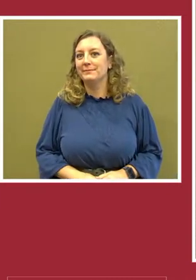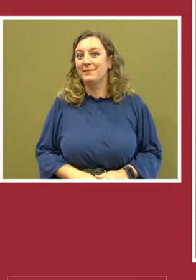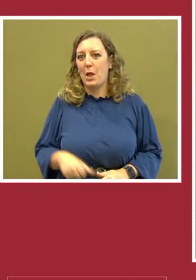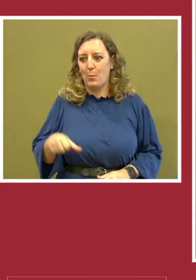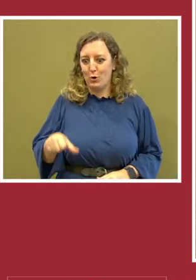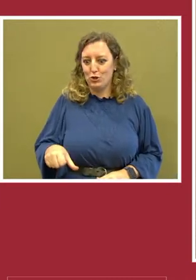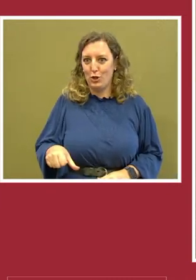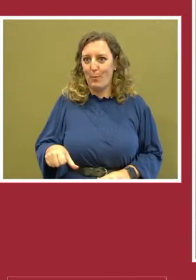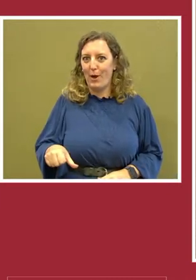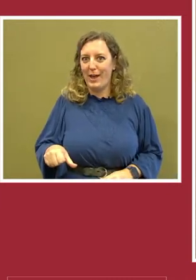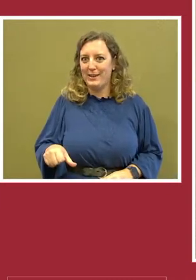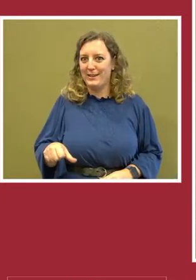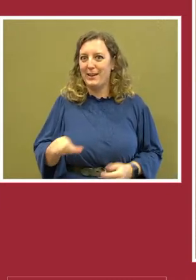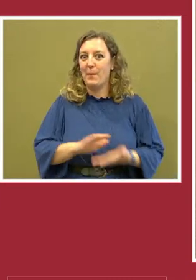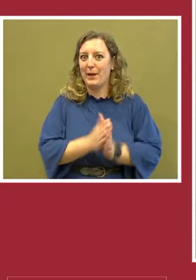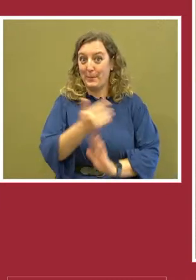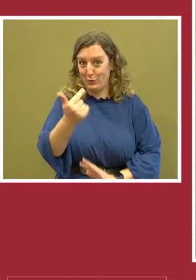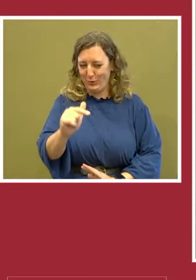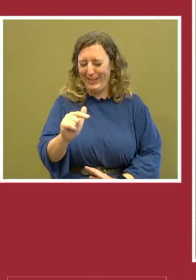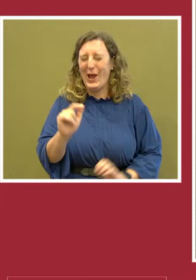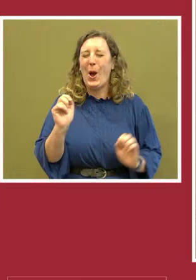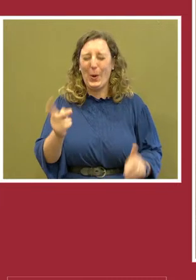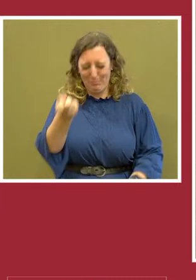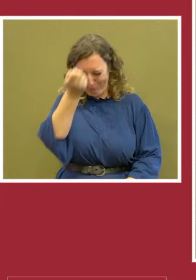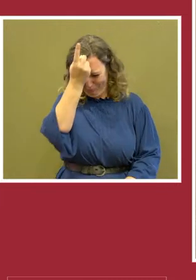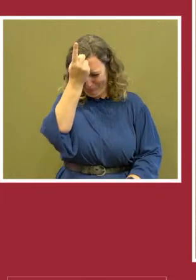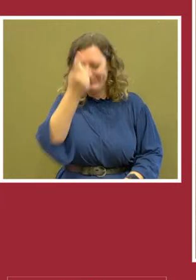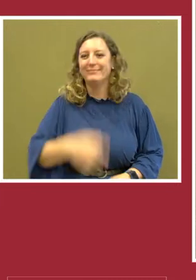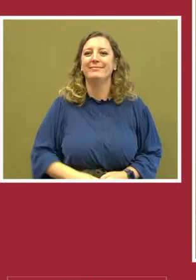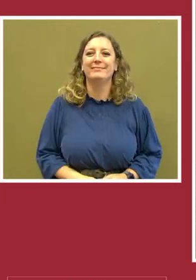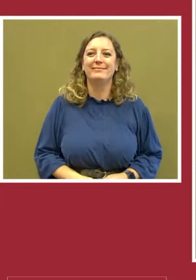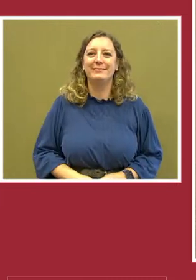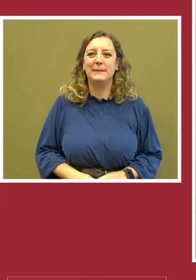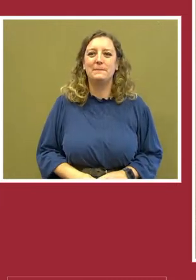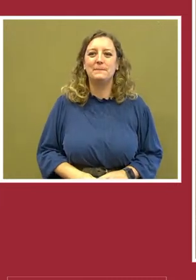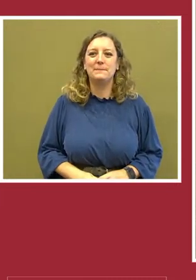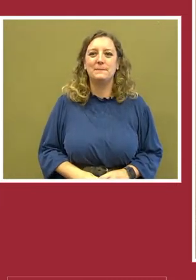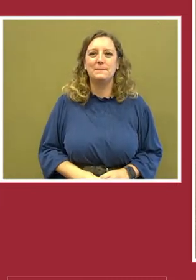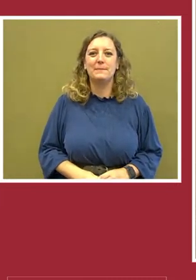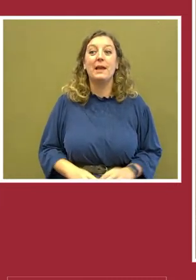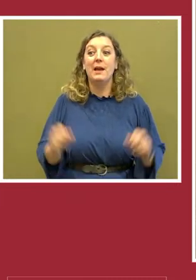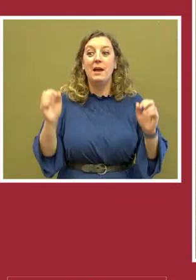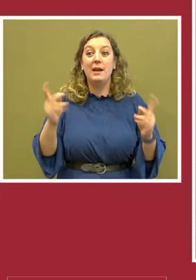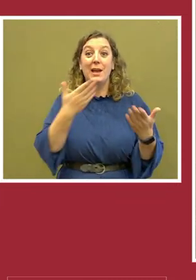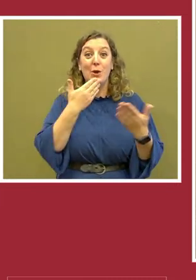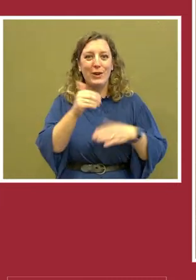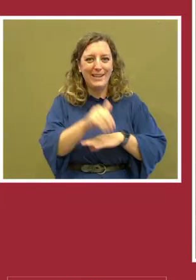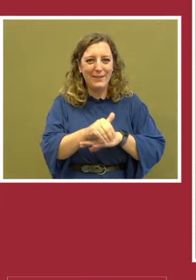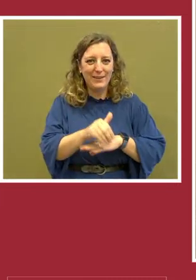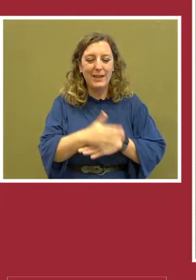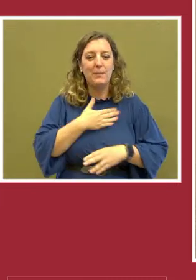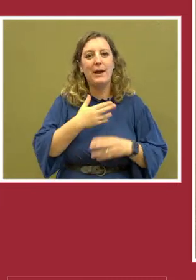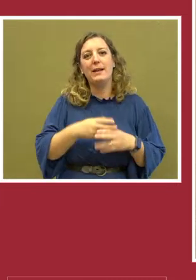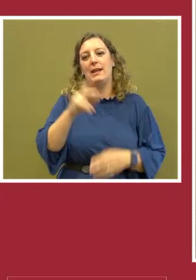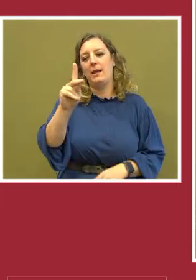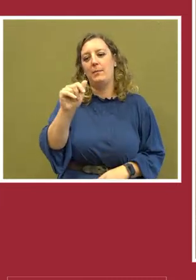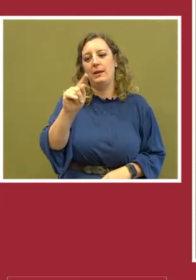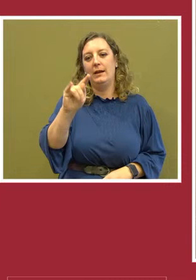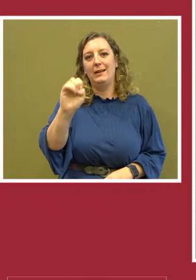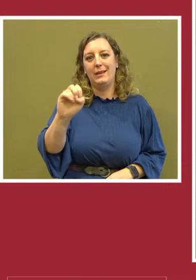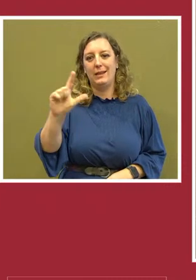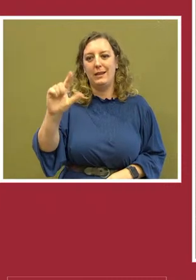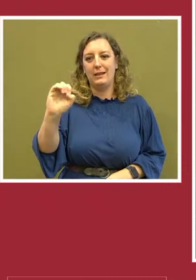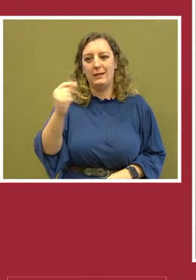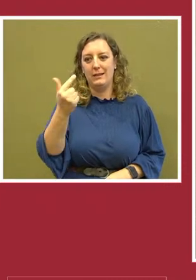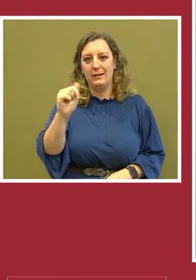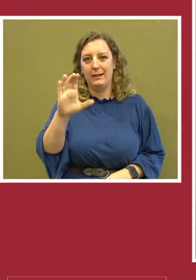Push the button so it turns green. Got it. Thank you. All right, good evening, everyone. My name's Katie Legacy, and I'm actually